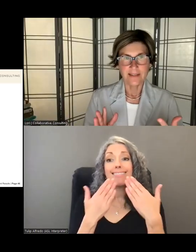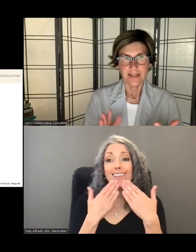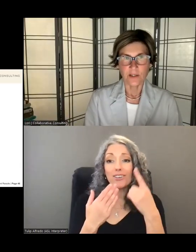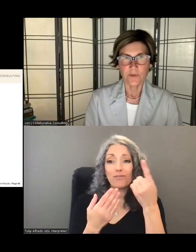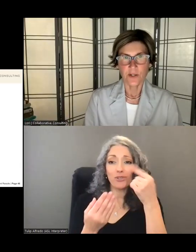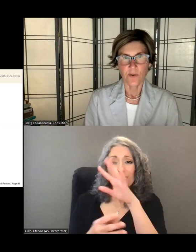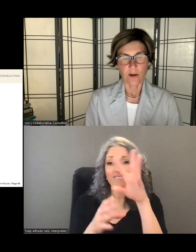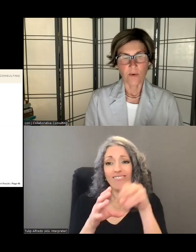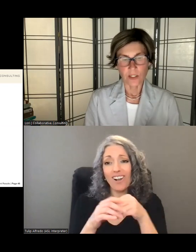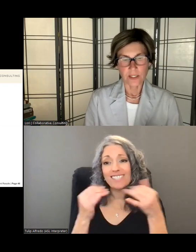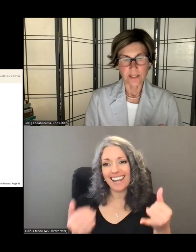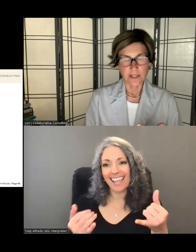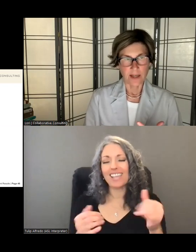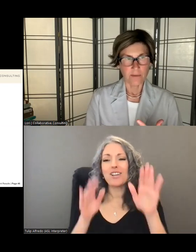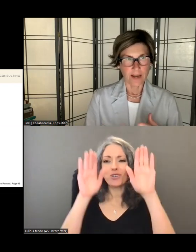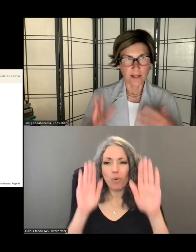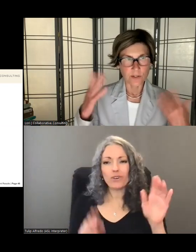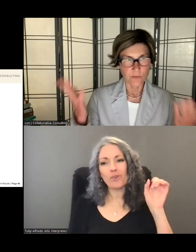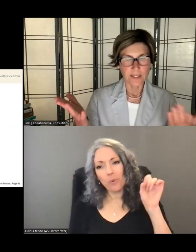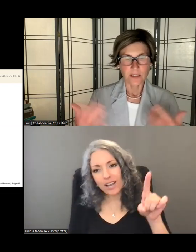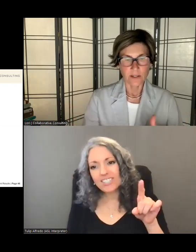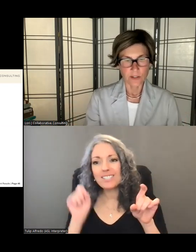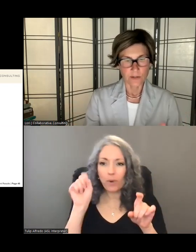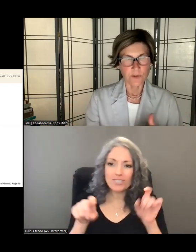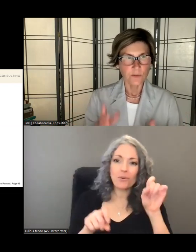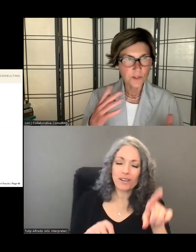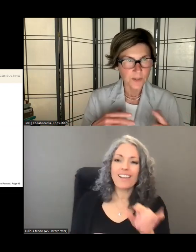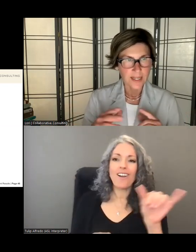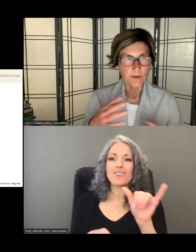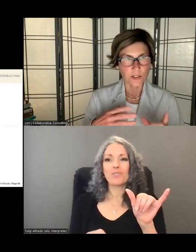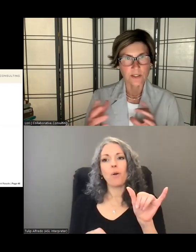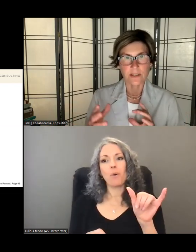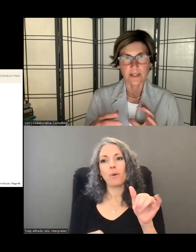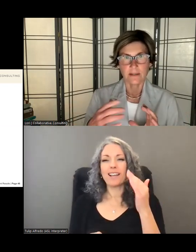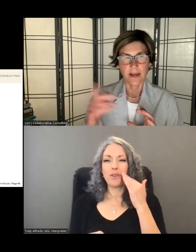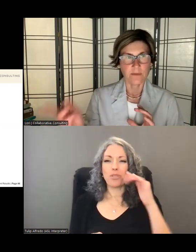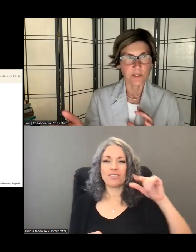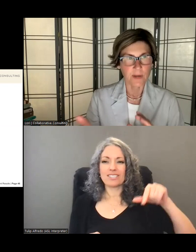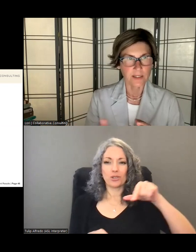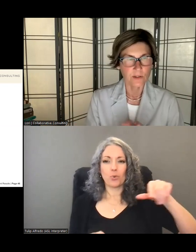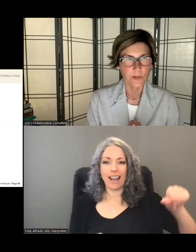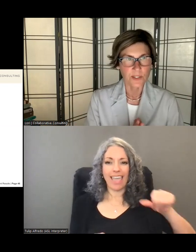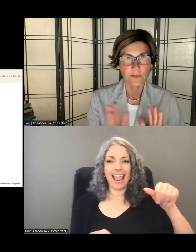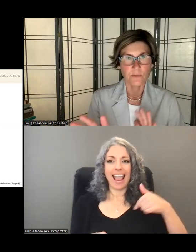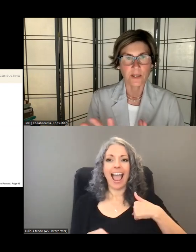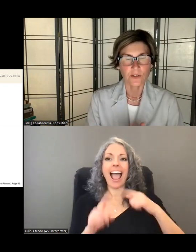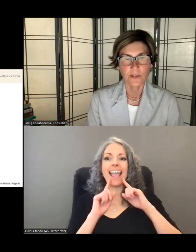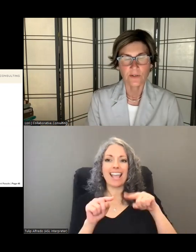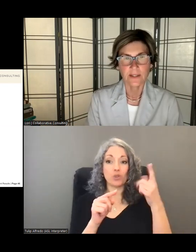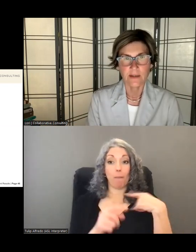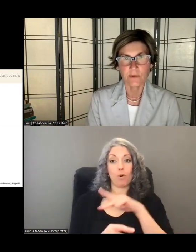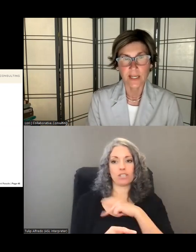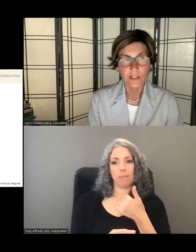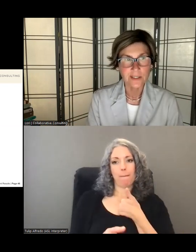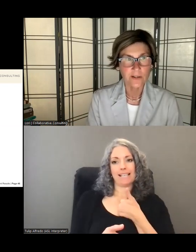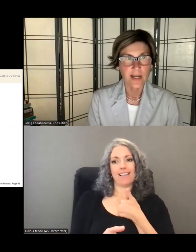participating. Thank you for your great questions. I also want to acknowledge there's a few Q&A questions that I responded to personally, and we'll make sure you